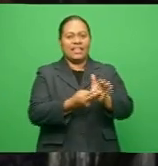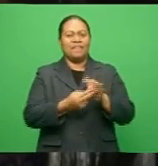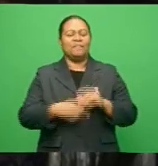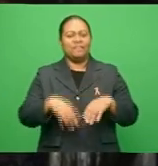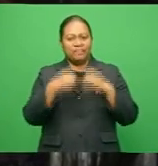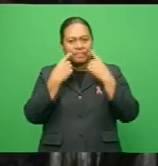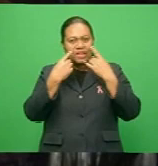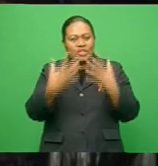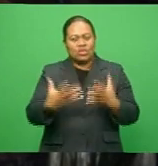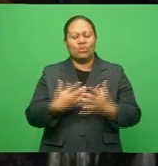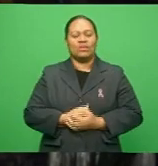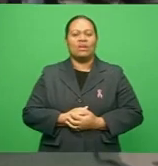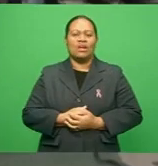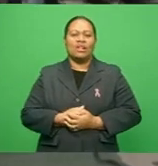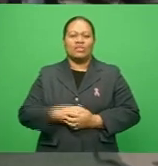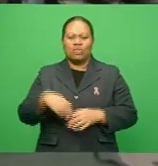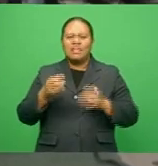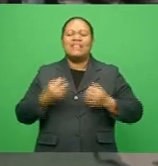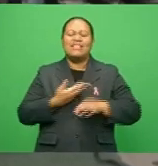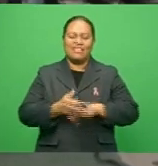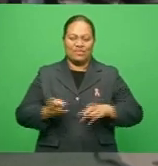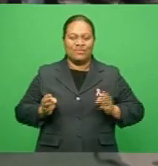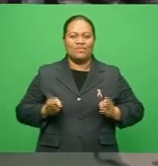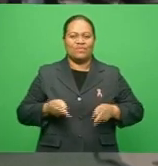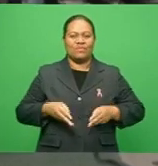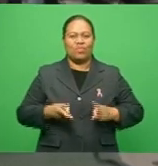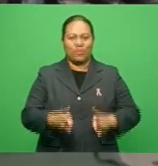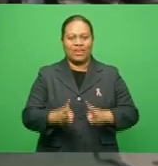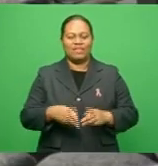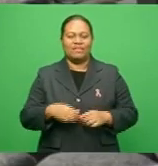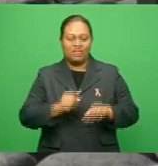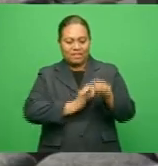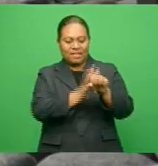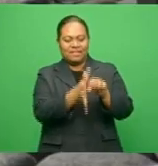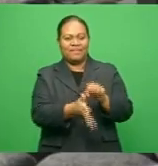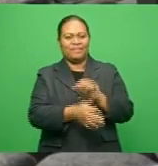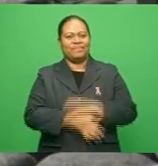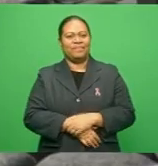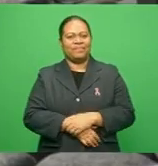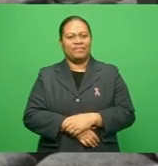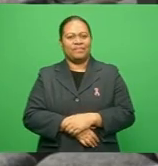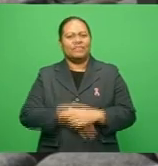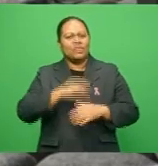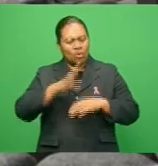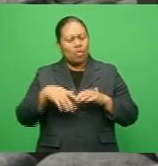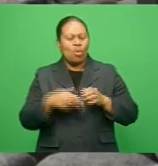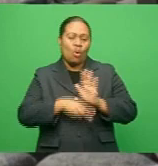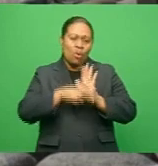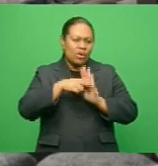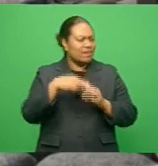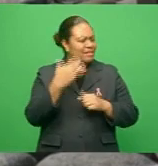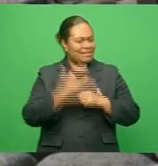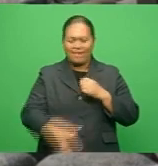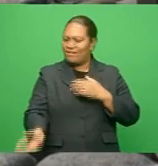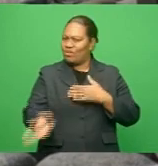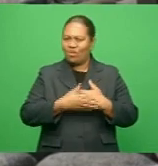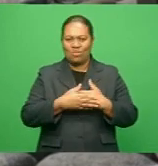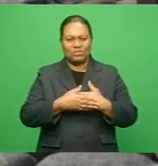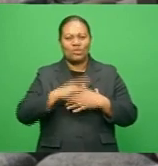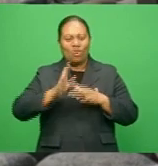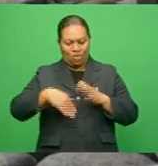become accustomed to the new norm of the pandemic. The hotel has always been open, we never closed it, and I think that